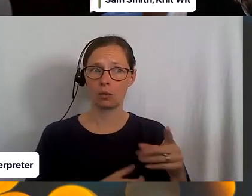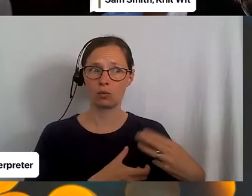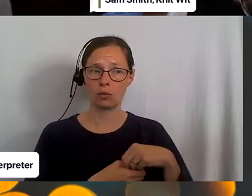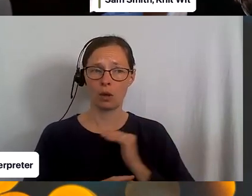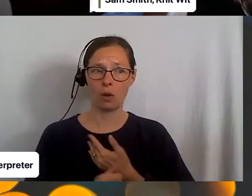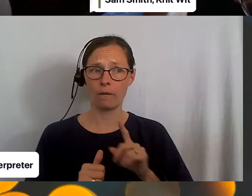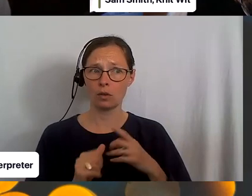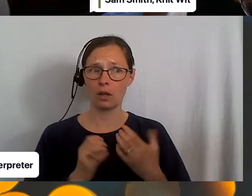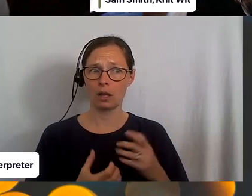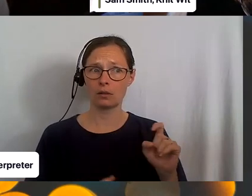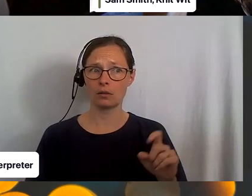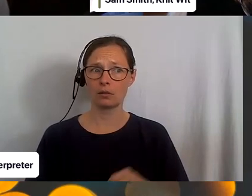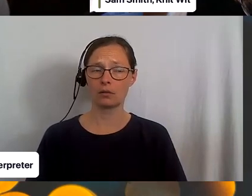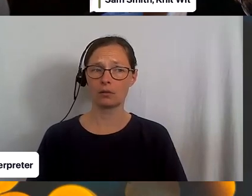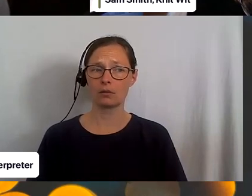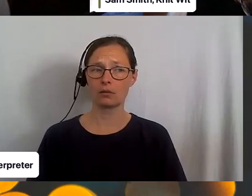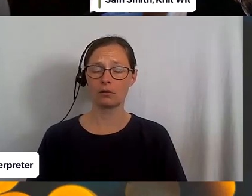class?